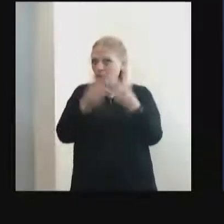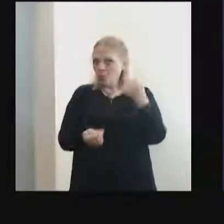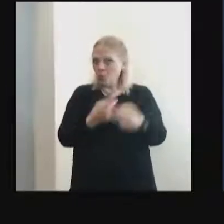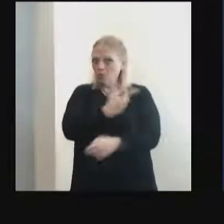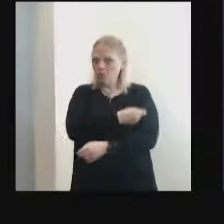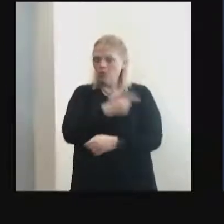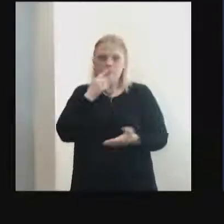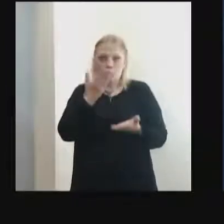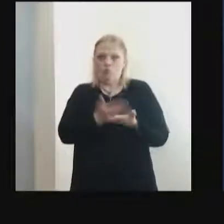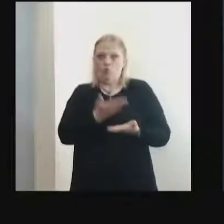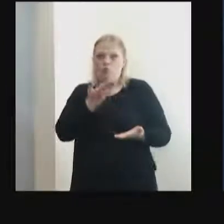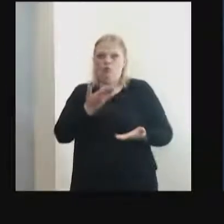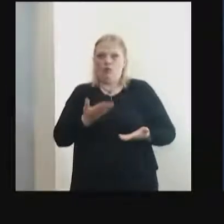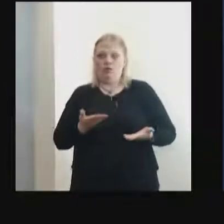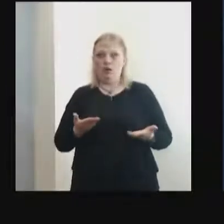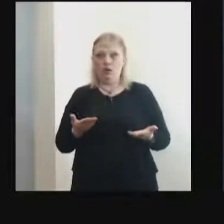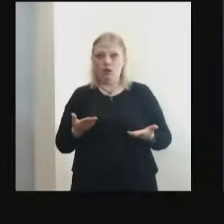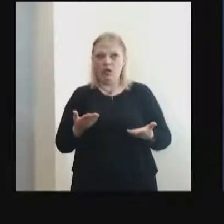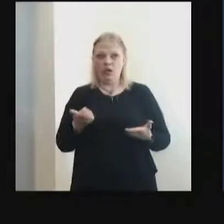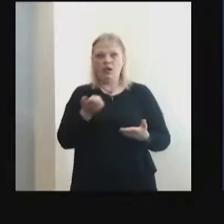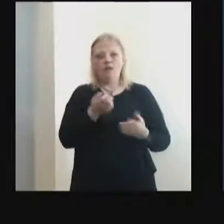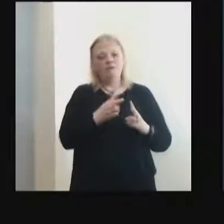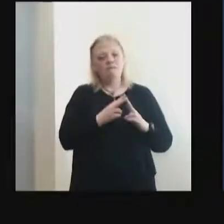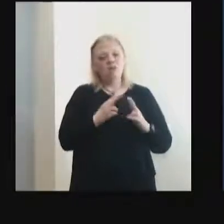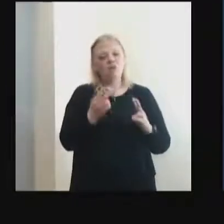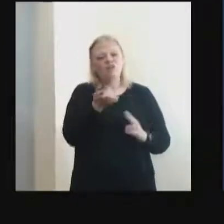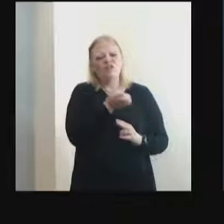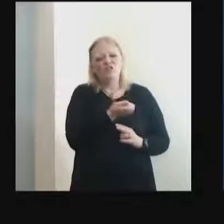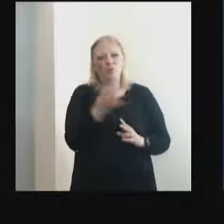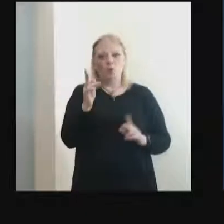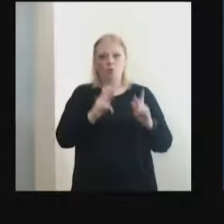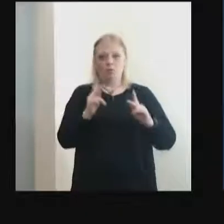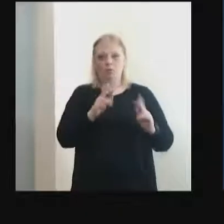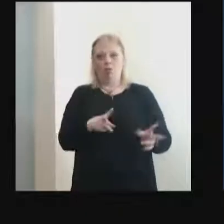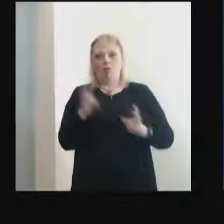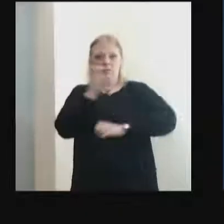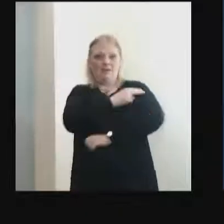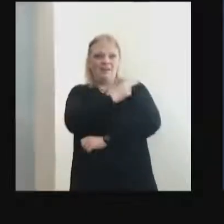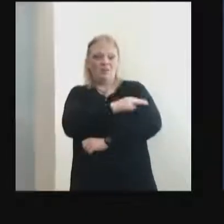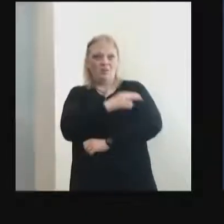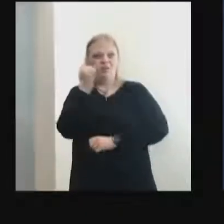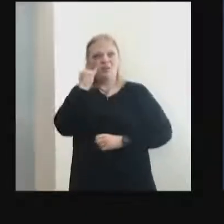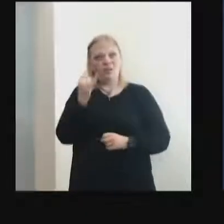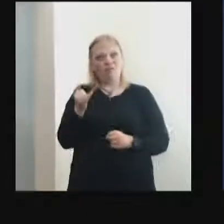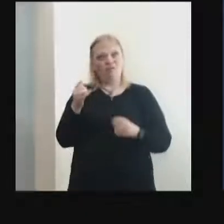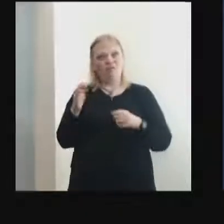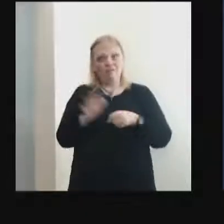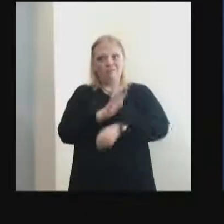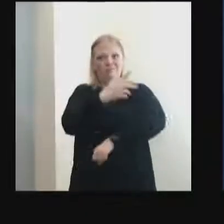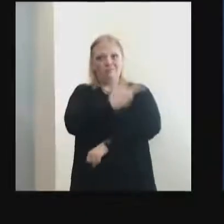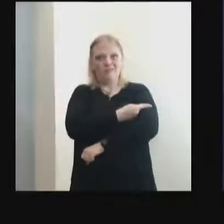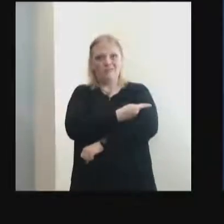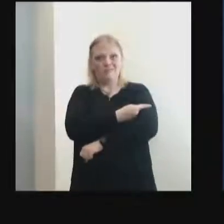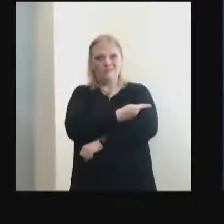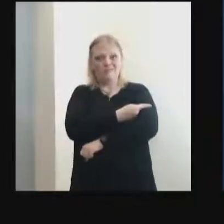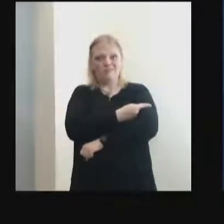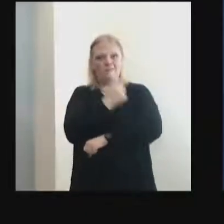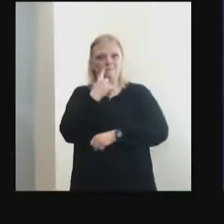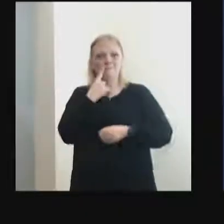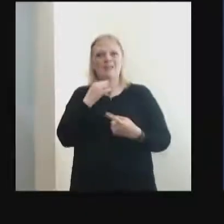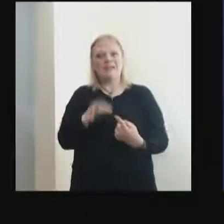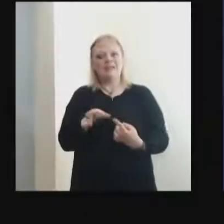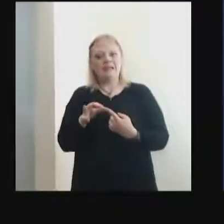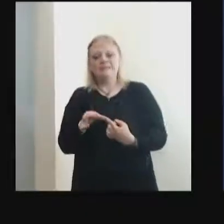pudding. There are very few people who are in hospital who are fully vaccinated, and it really, other than those who have